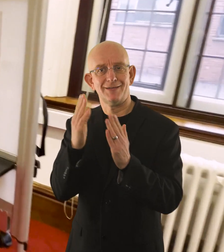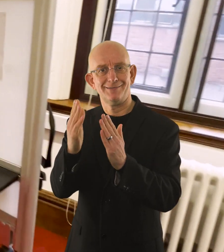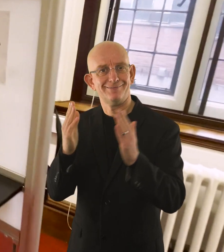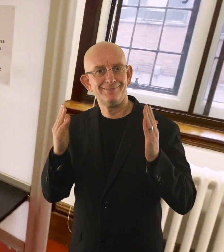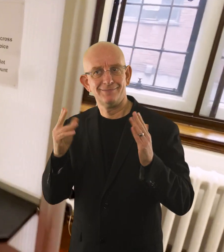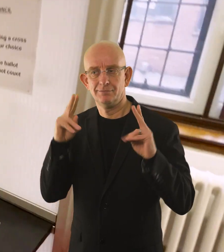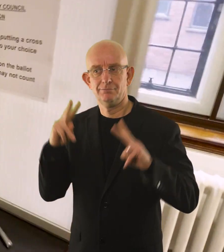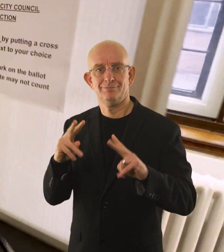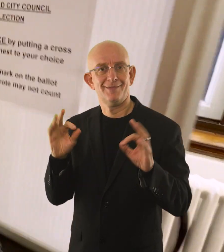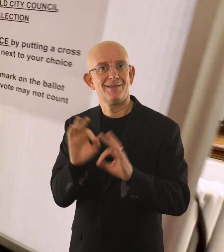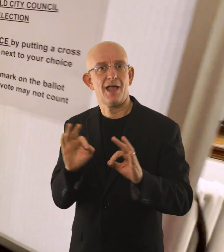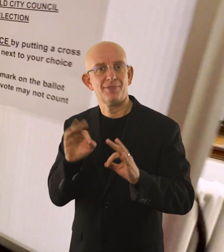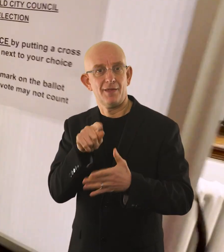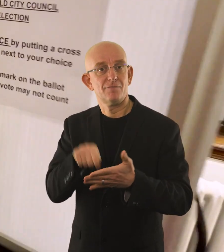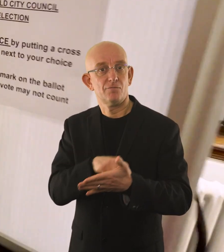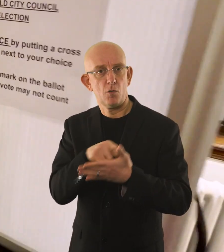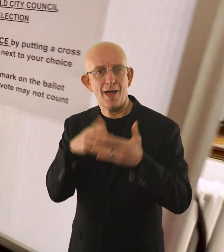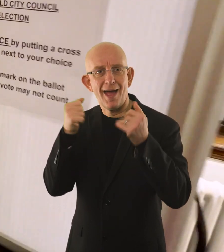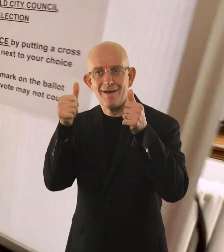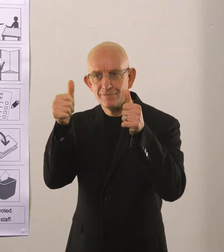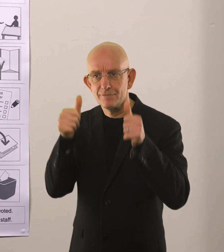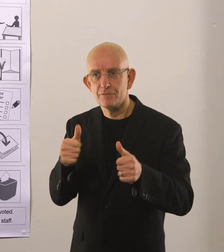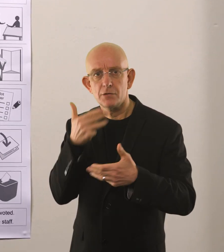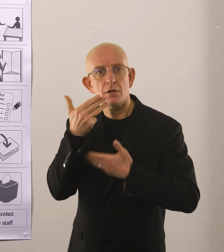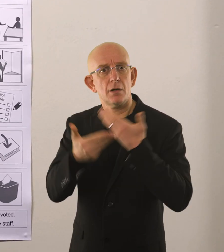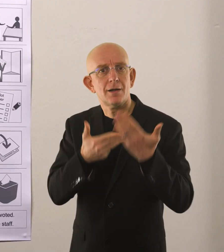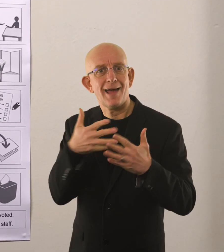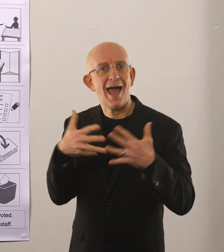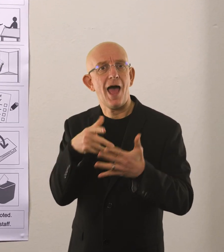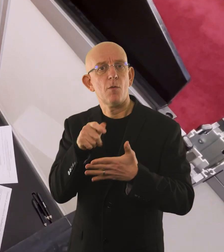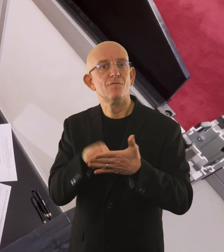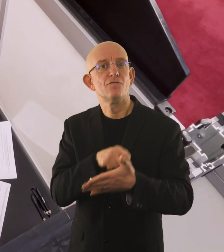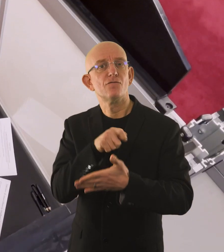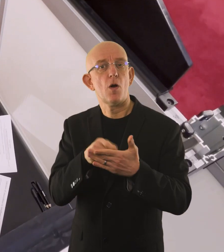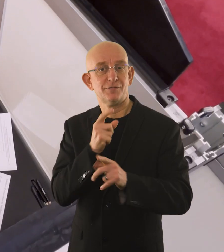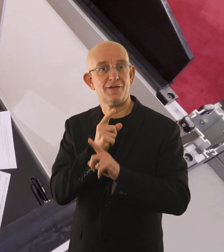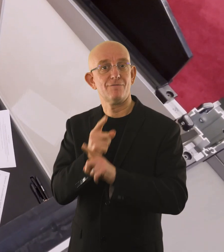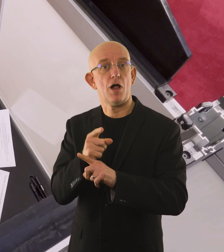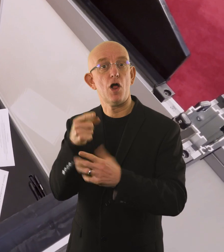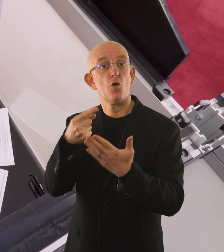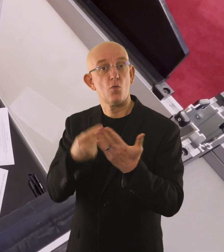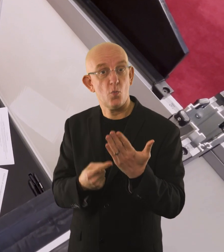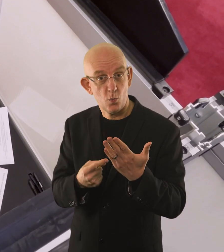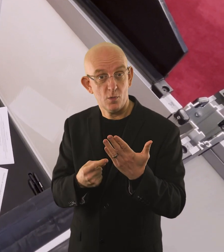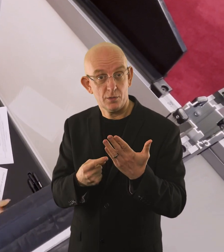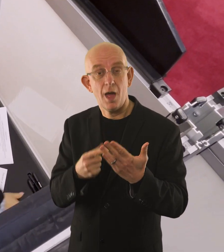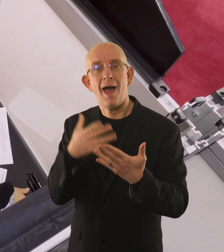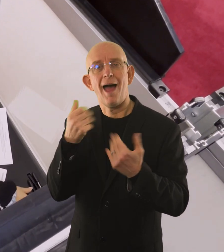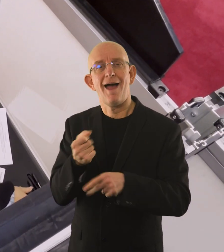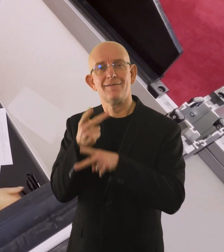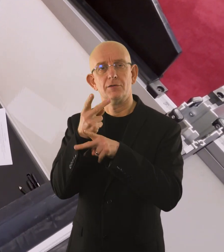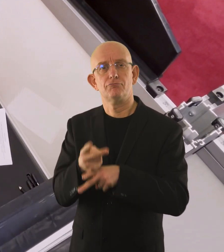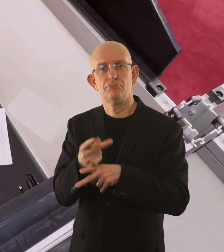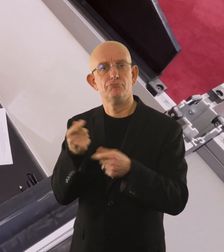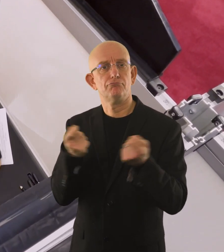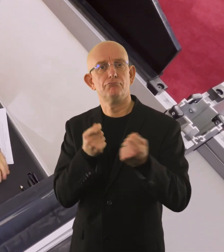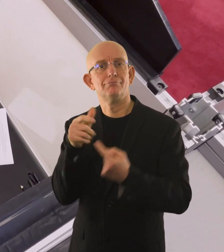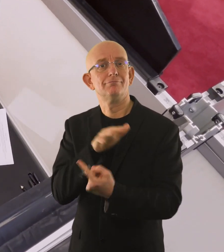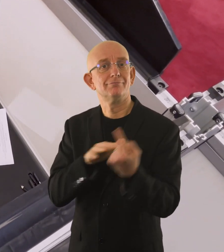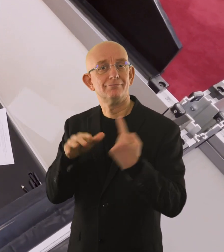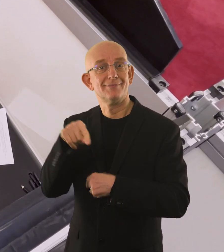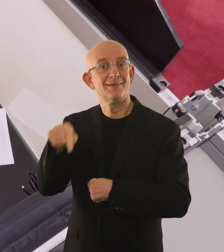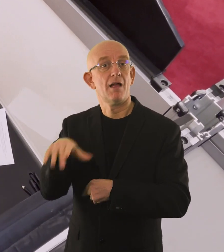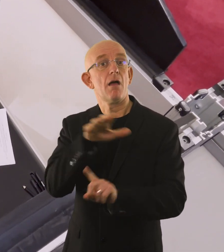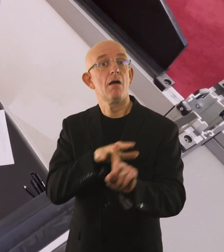vote in private. Instructions about how to vote will be on display. A presiding officer is at each